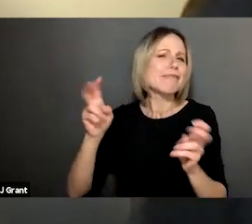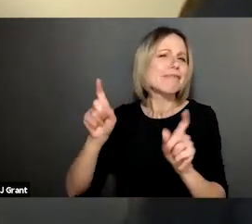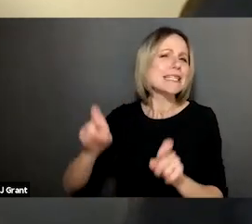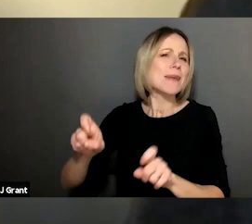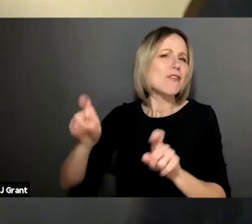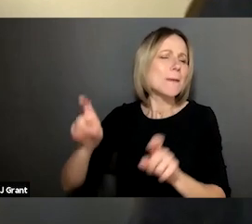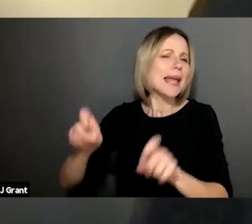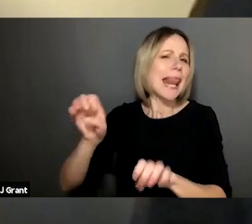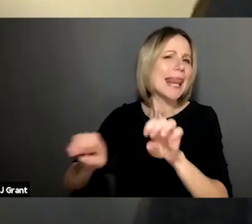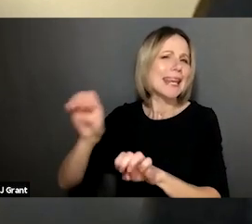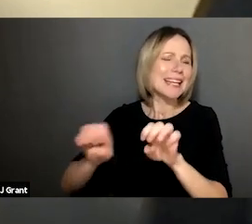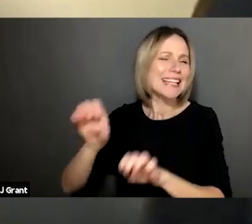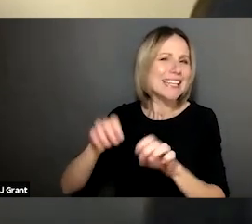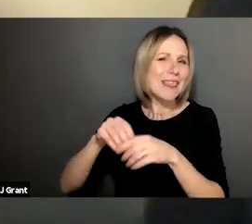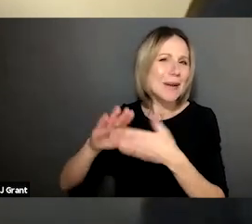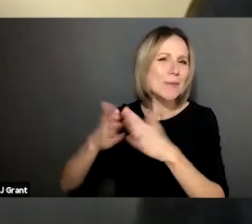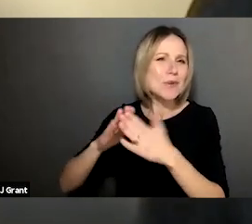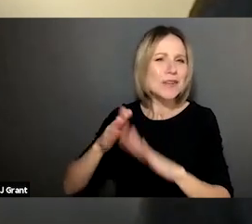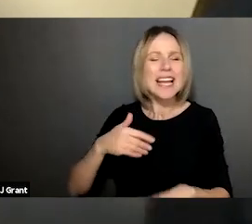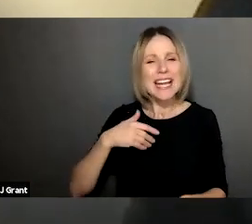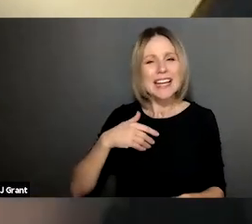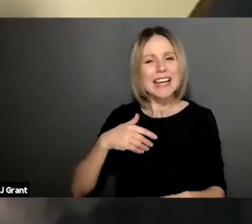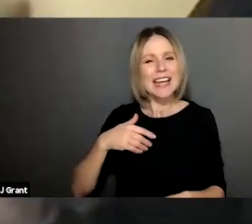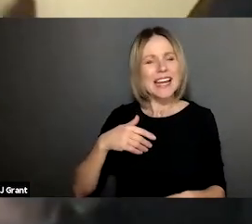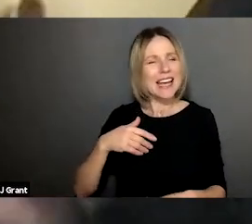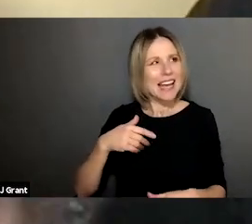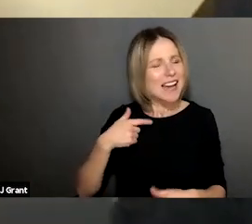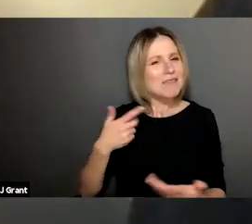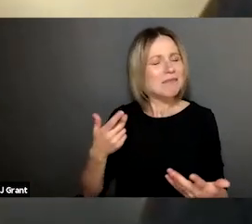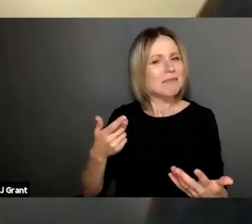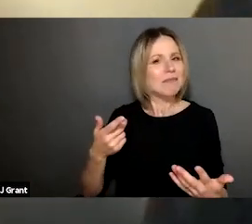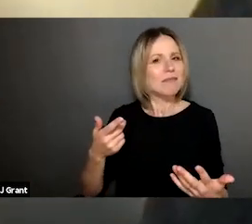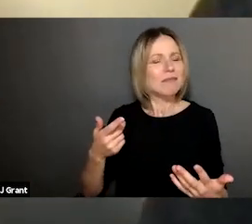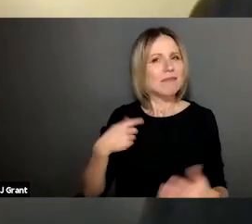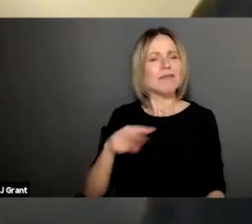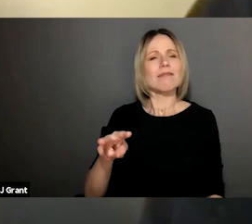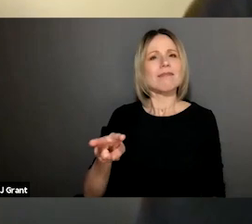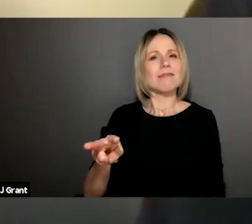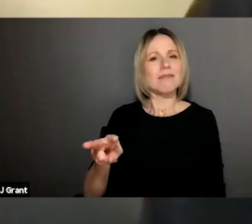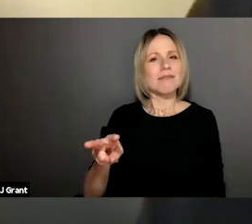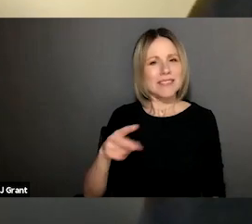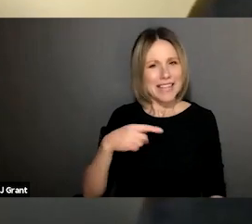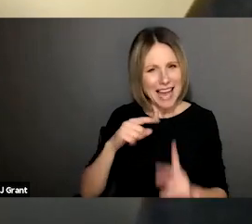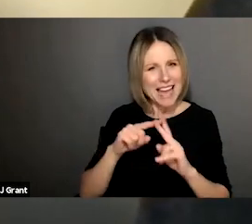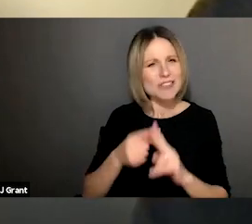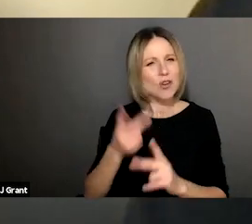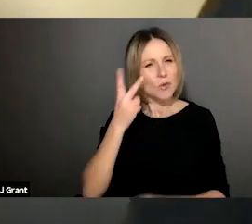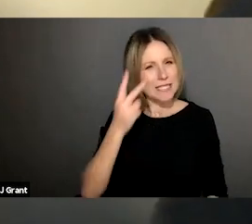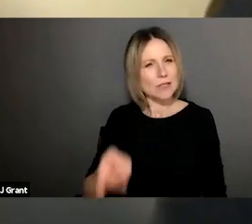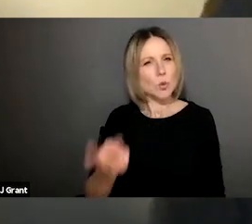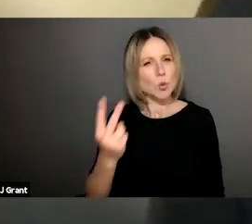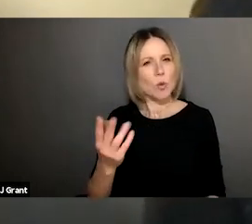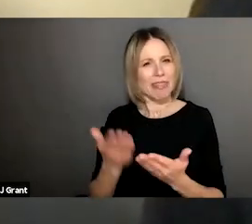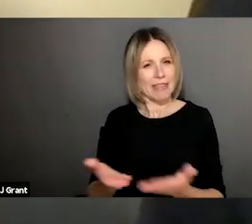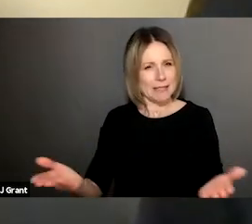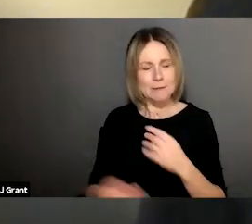on community. And yet, increasingly, I started looking at two things. On the